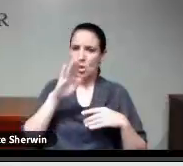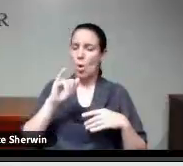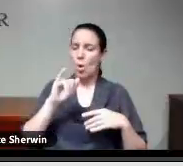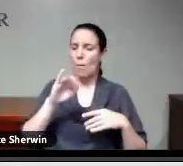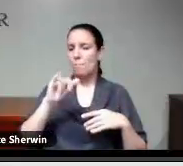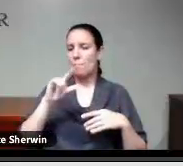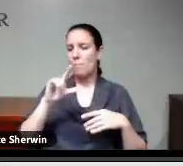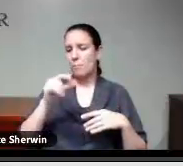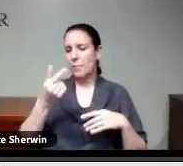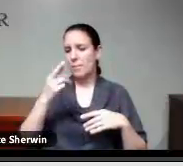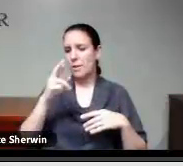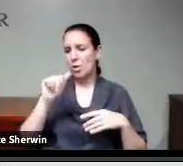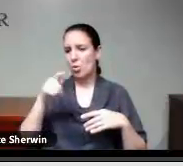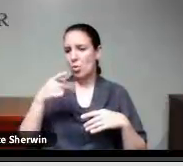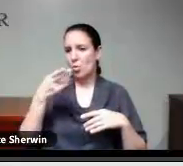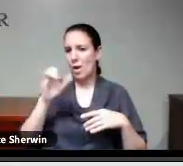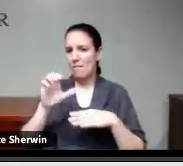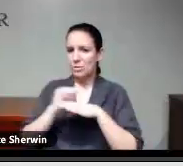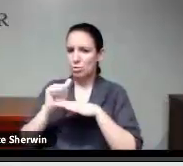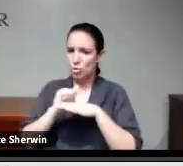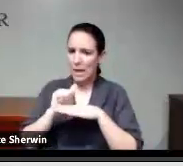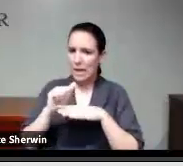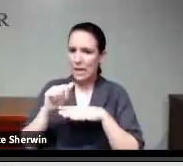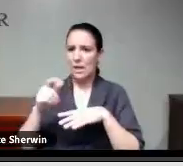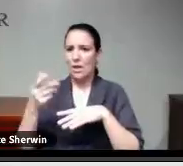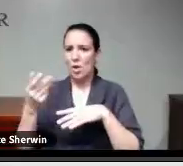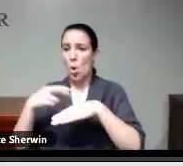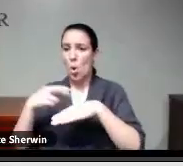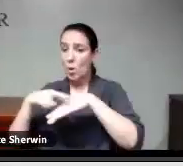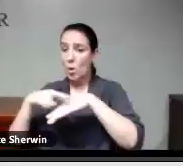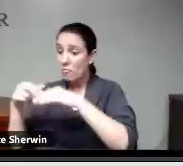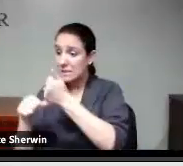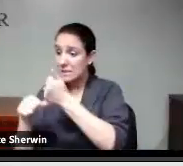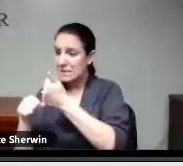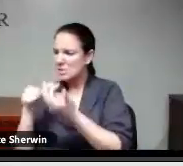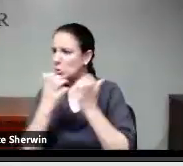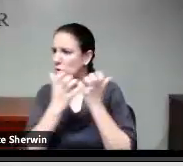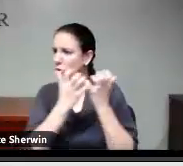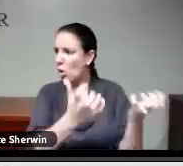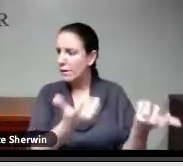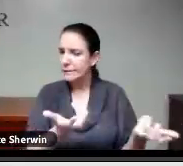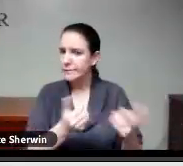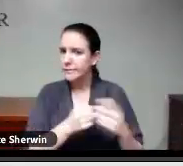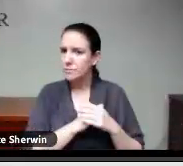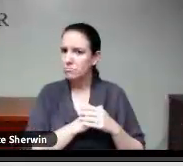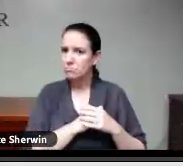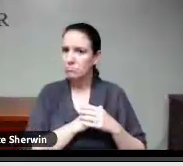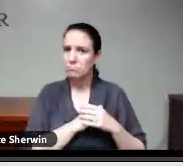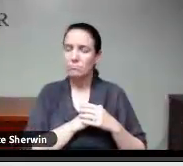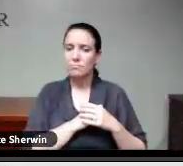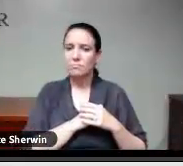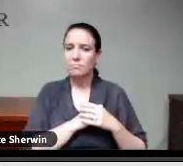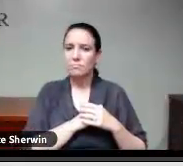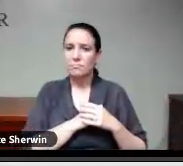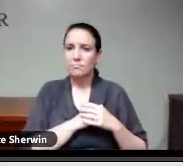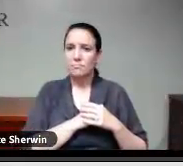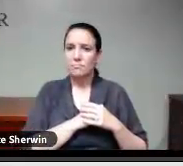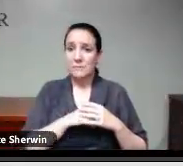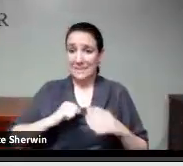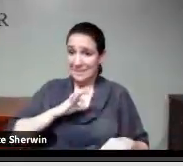reference assistance, that you're really thinking about who is your target audience. Is your target audience the